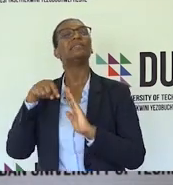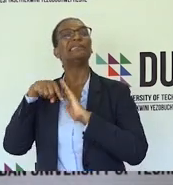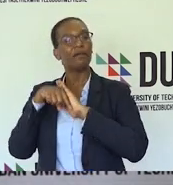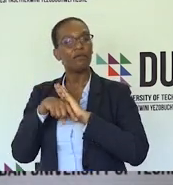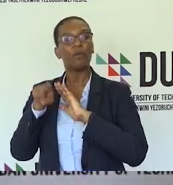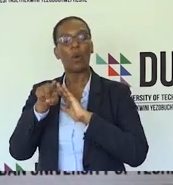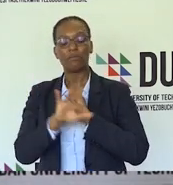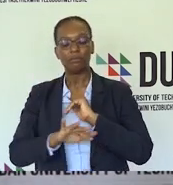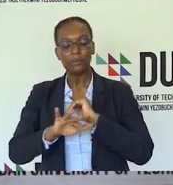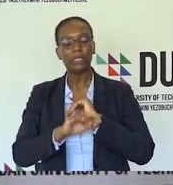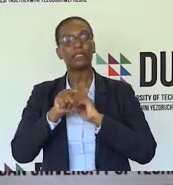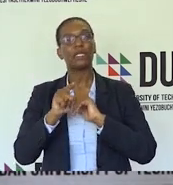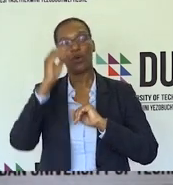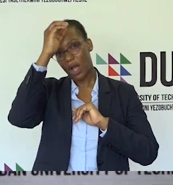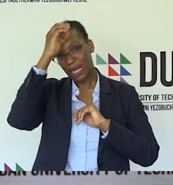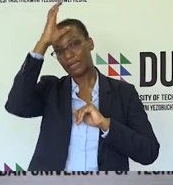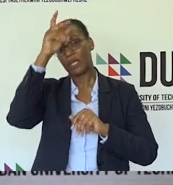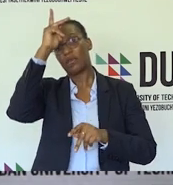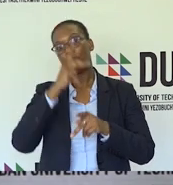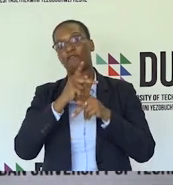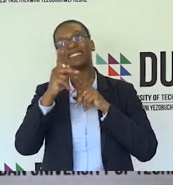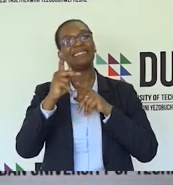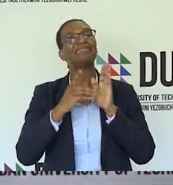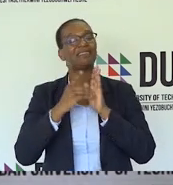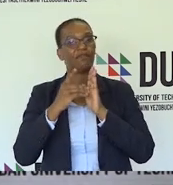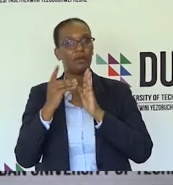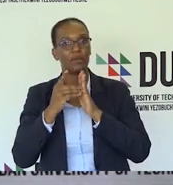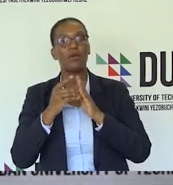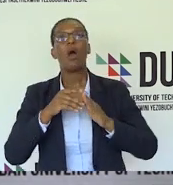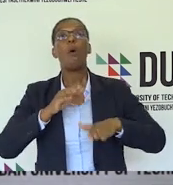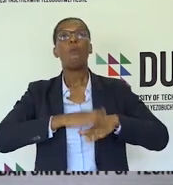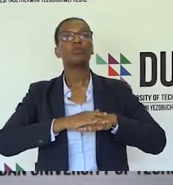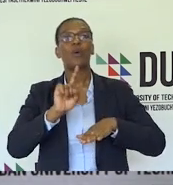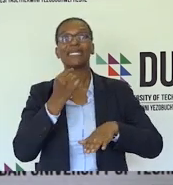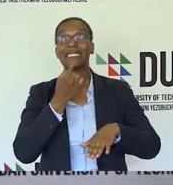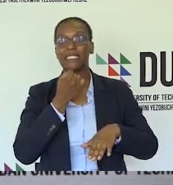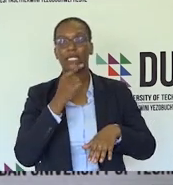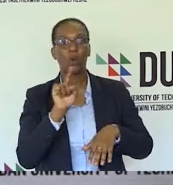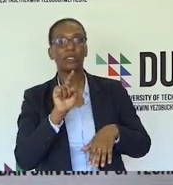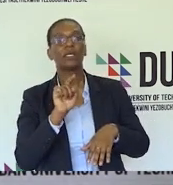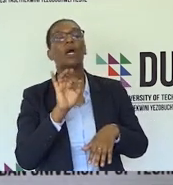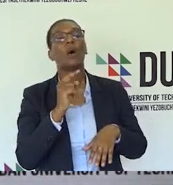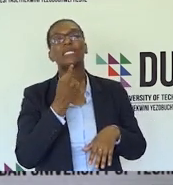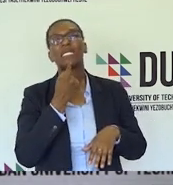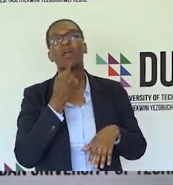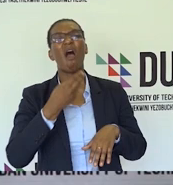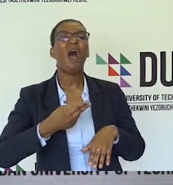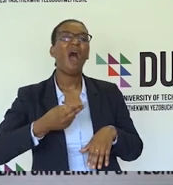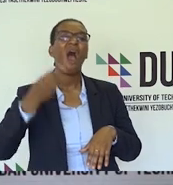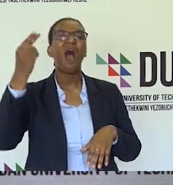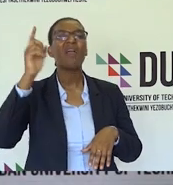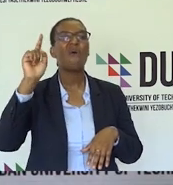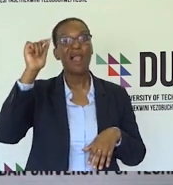personal, intellectual, academic, and professional development. Most of what I said earlier suggests the high premium we place